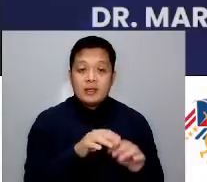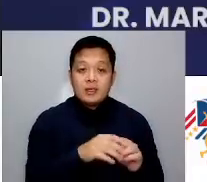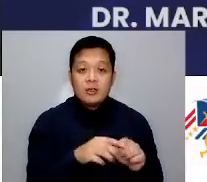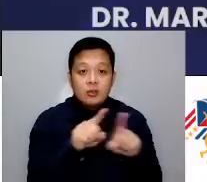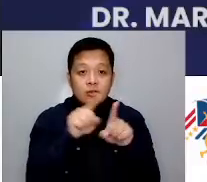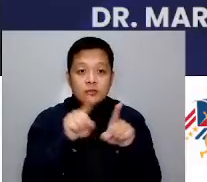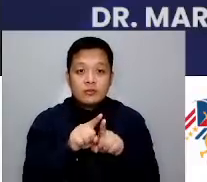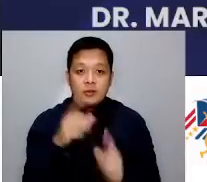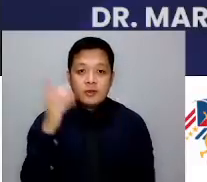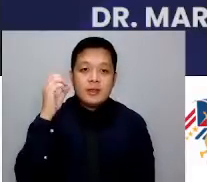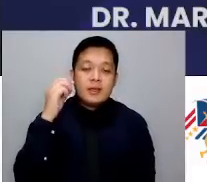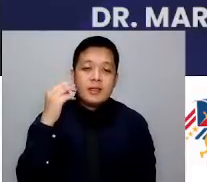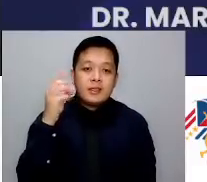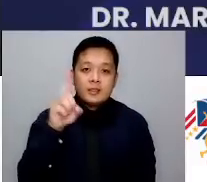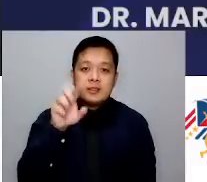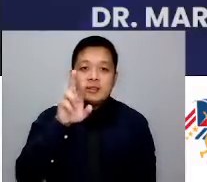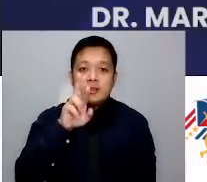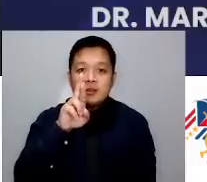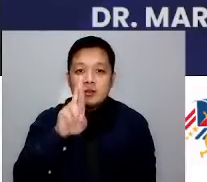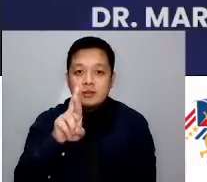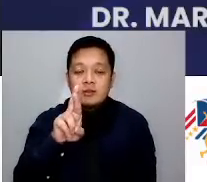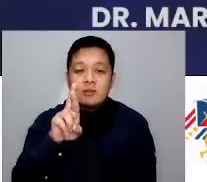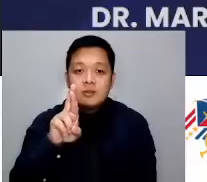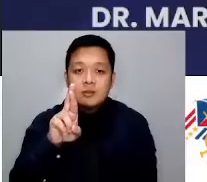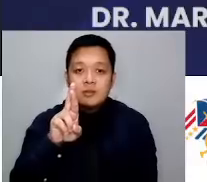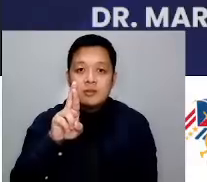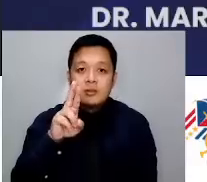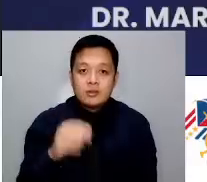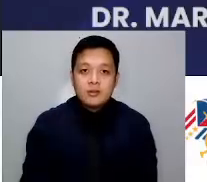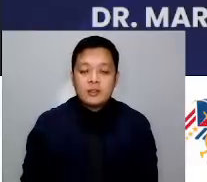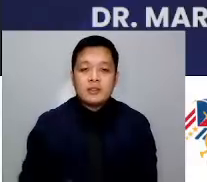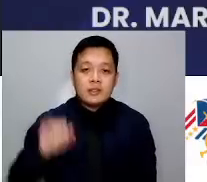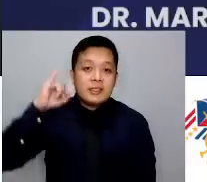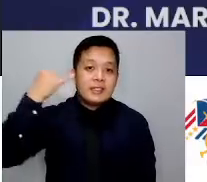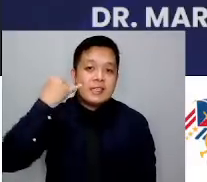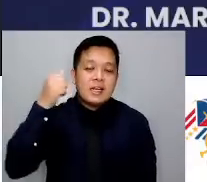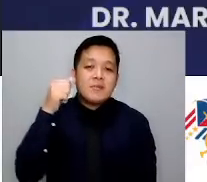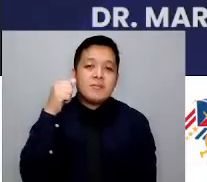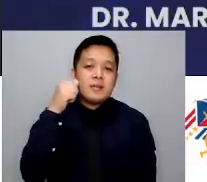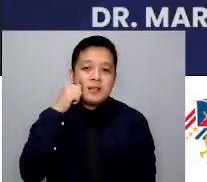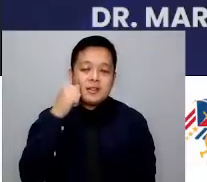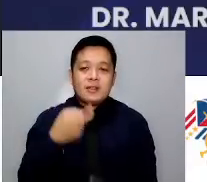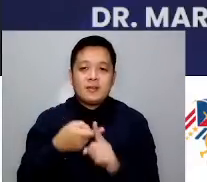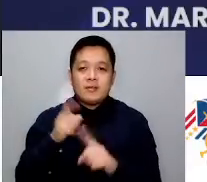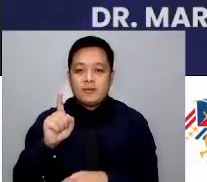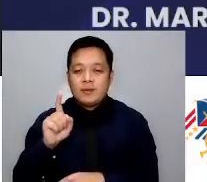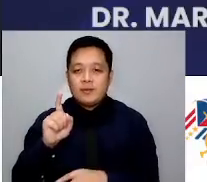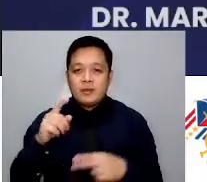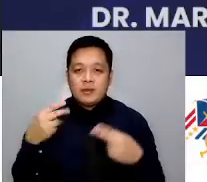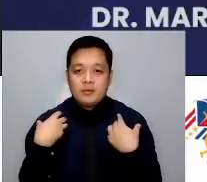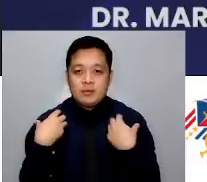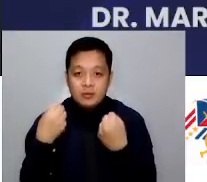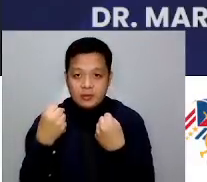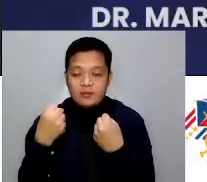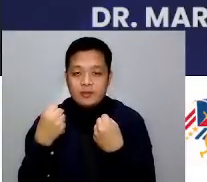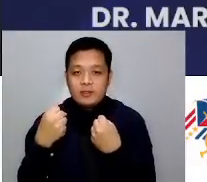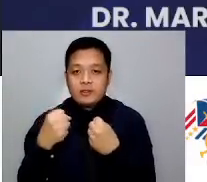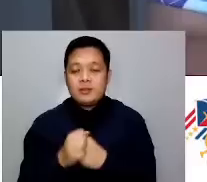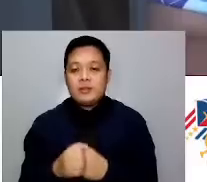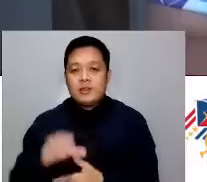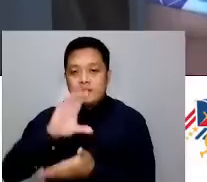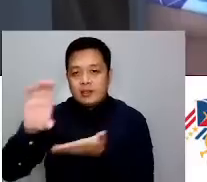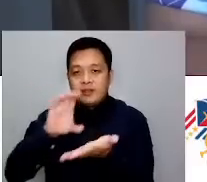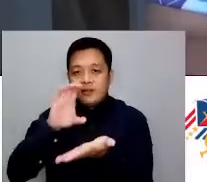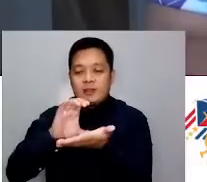Albelda, Senior Science Research Specialist of the Nuclear Training Center of the DOST PNRI. And last, we